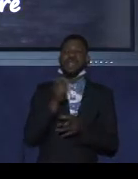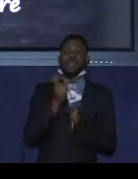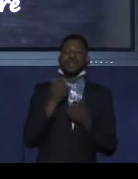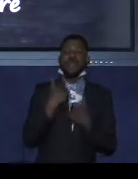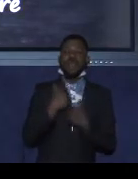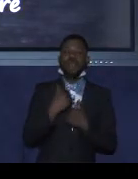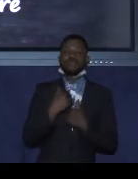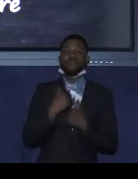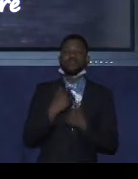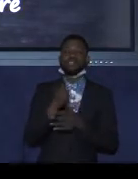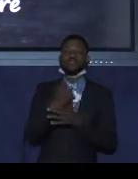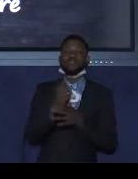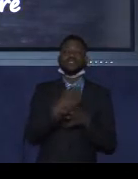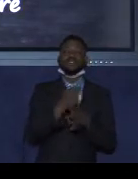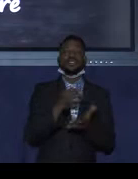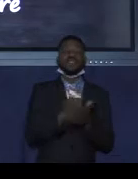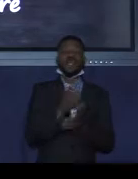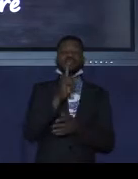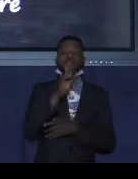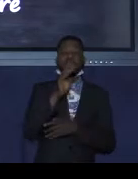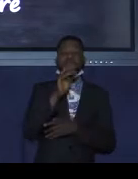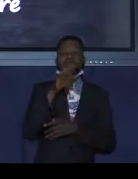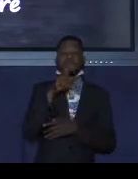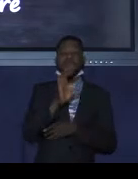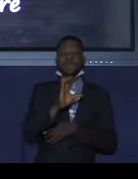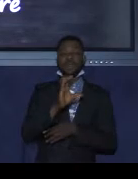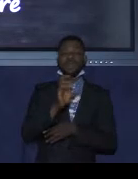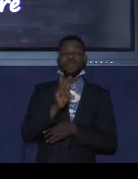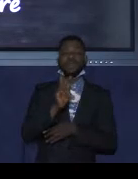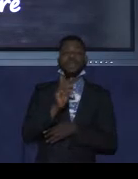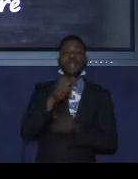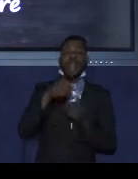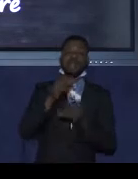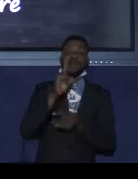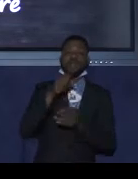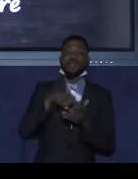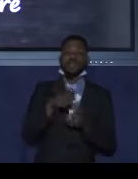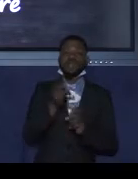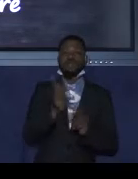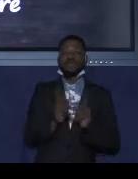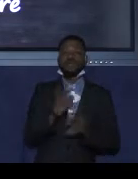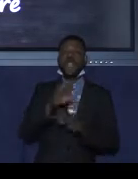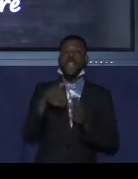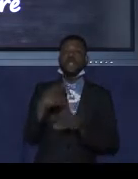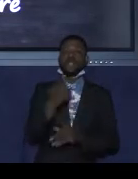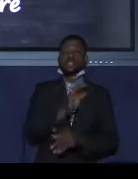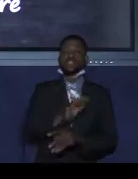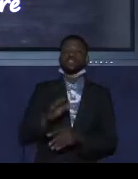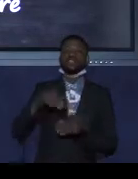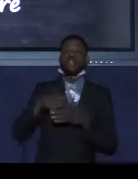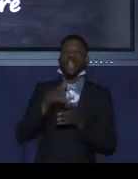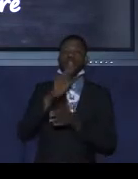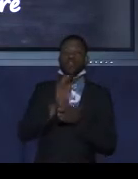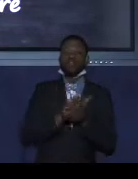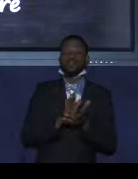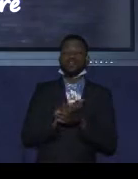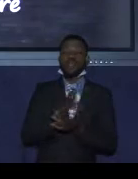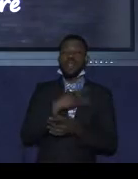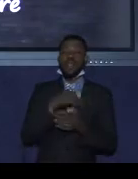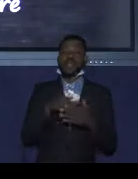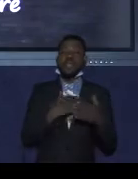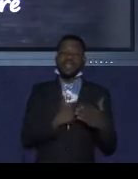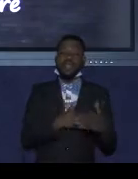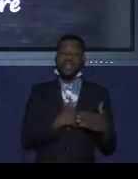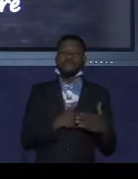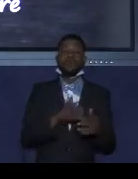now, if you have to share that one pack among 1,000 pupils, that's like all the children in your school, and